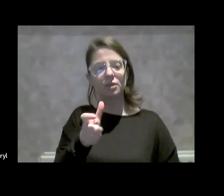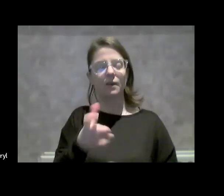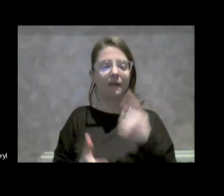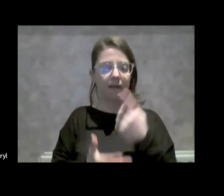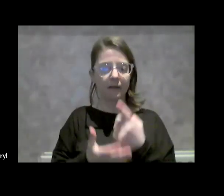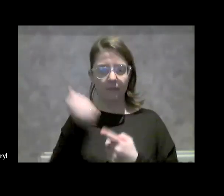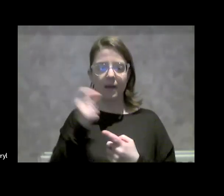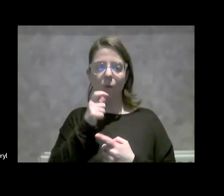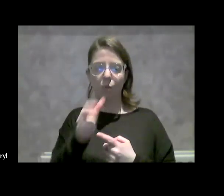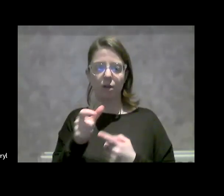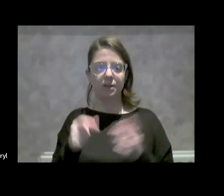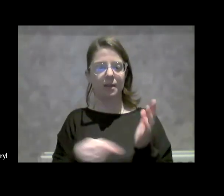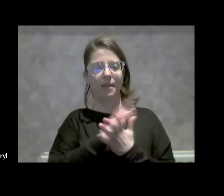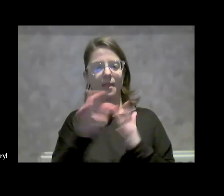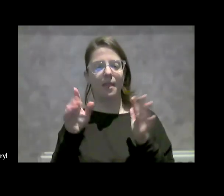words, them.